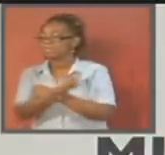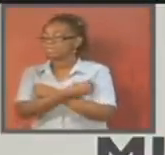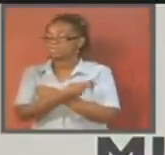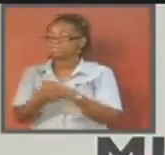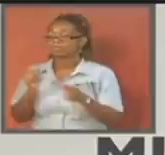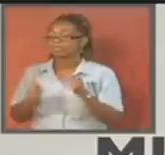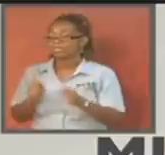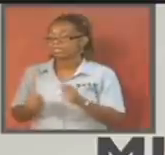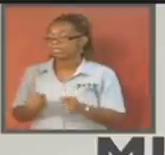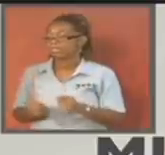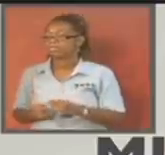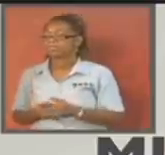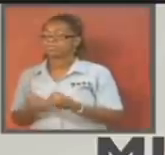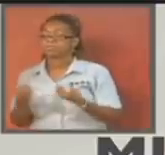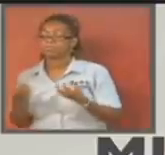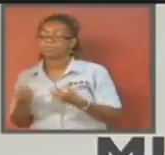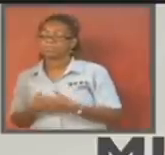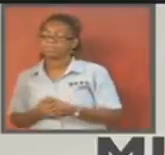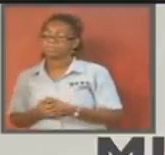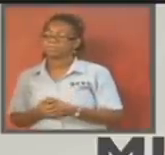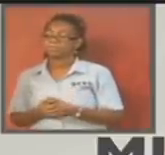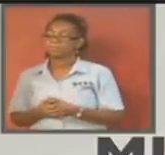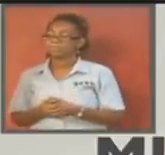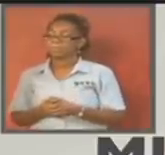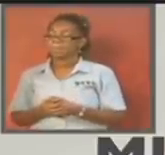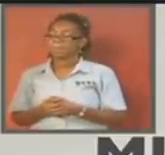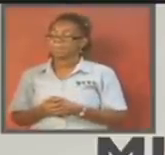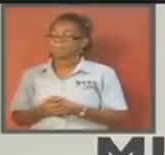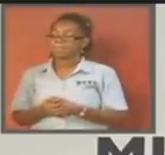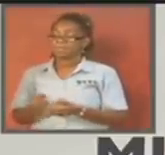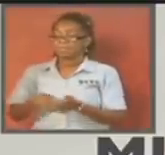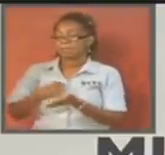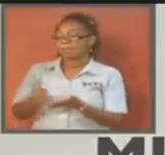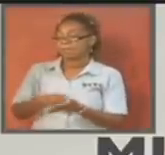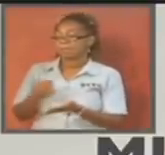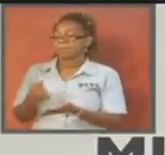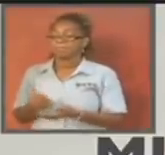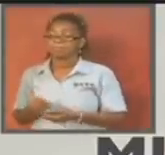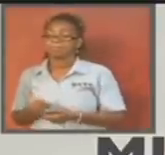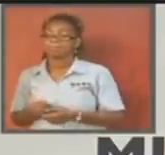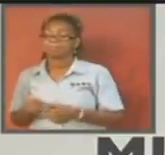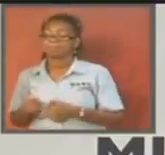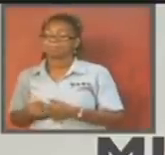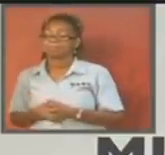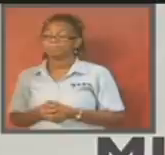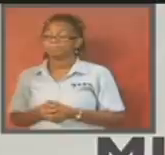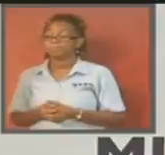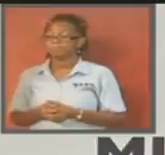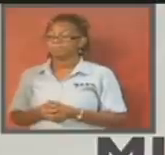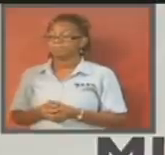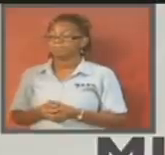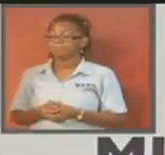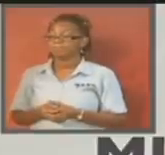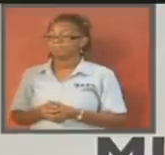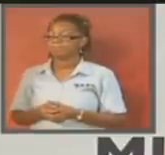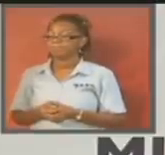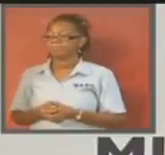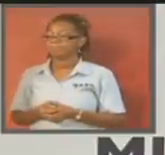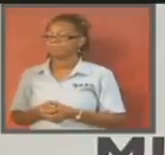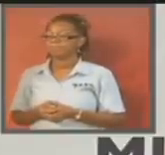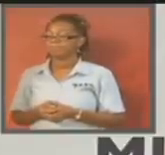in particular. So there have been instances where we would have had short notices as well for those in terms of